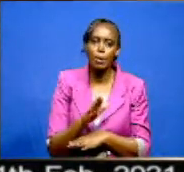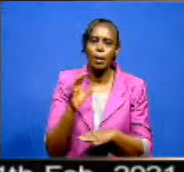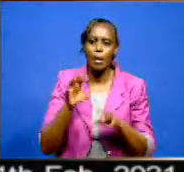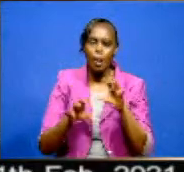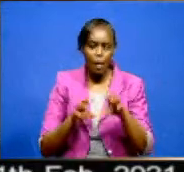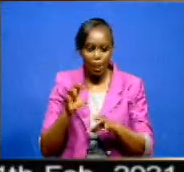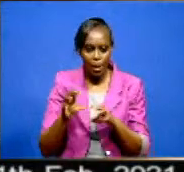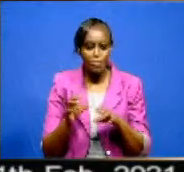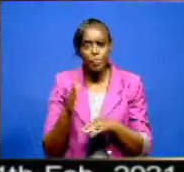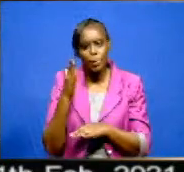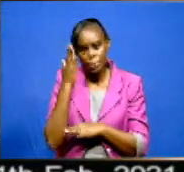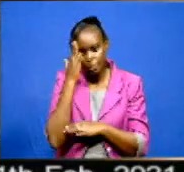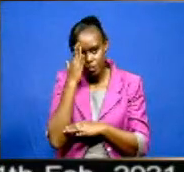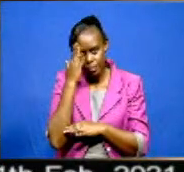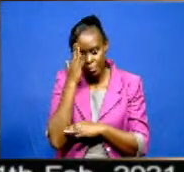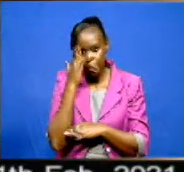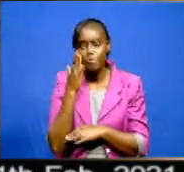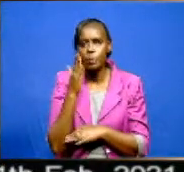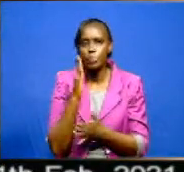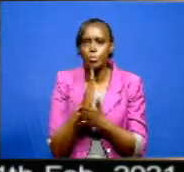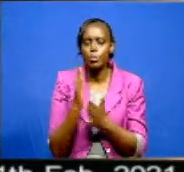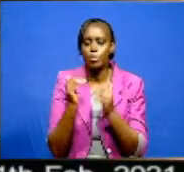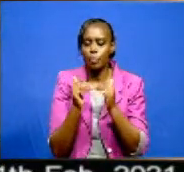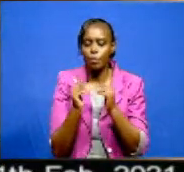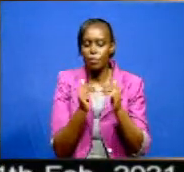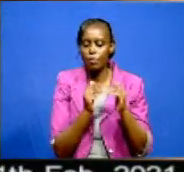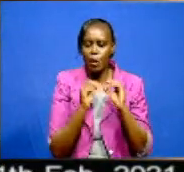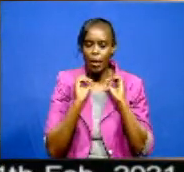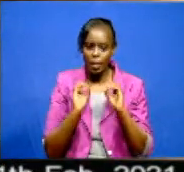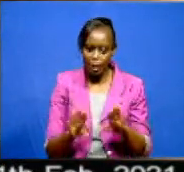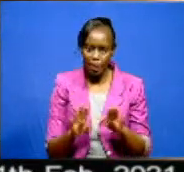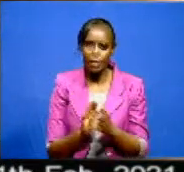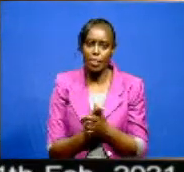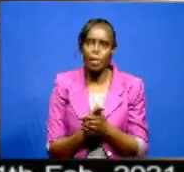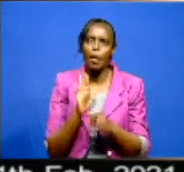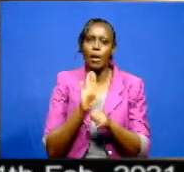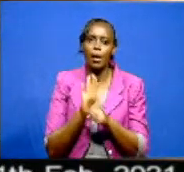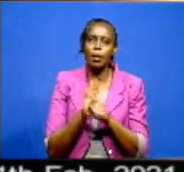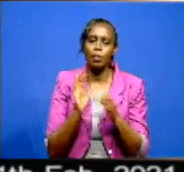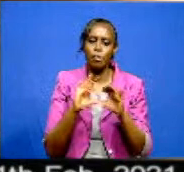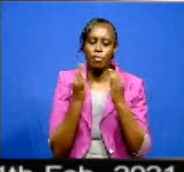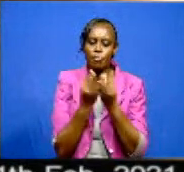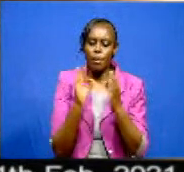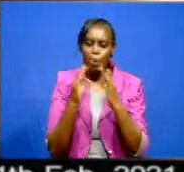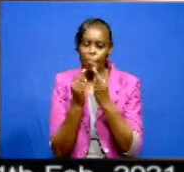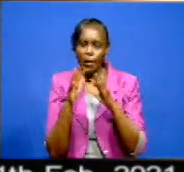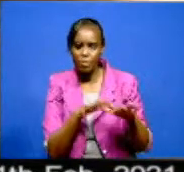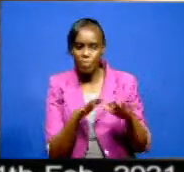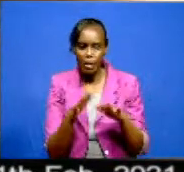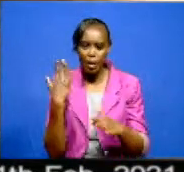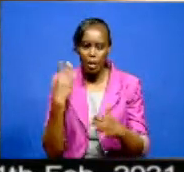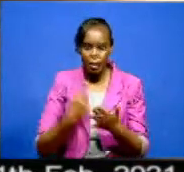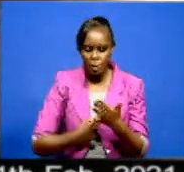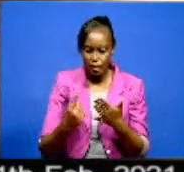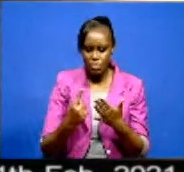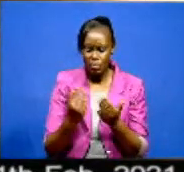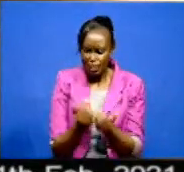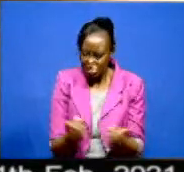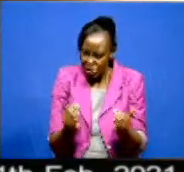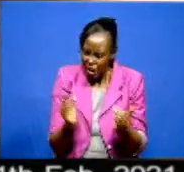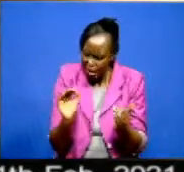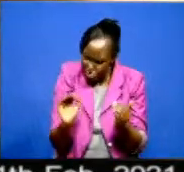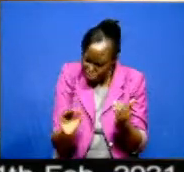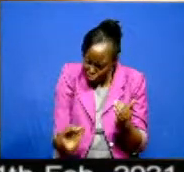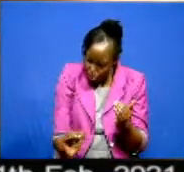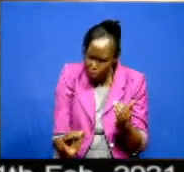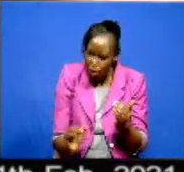animals, was really unfair to many Kenyans, and a lot of families have suffered. Last week I helped a young child,